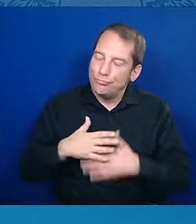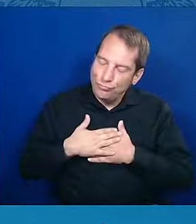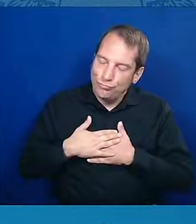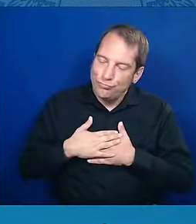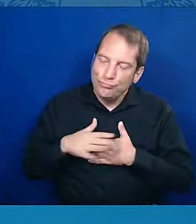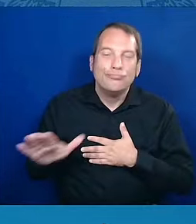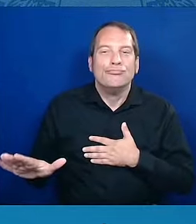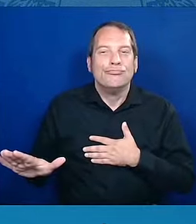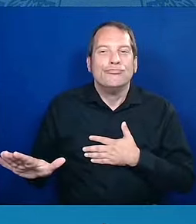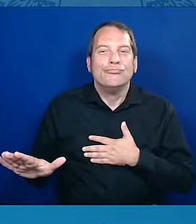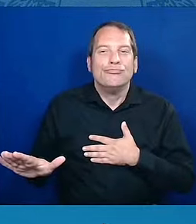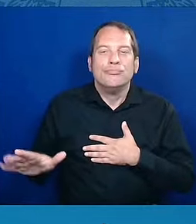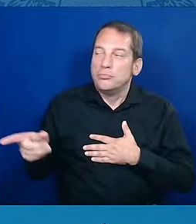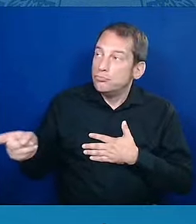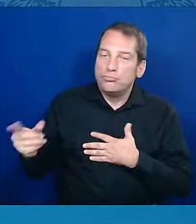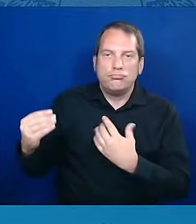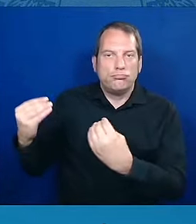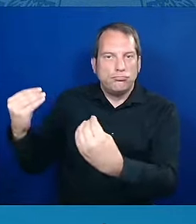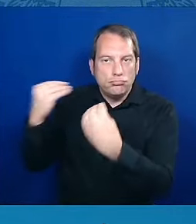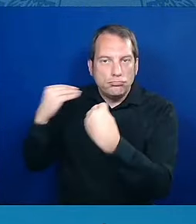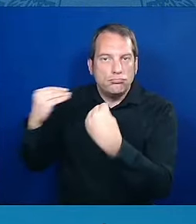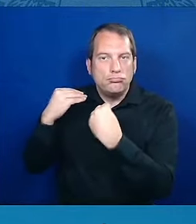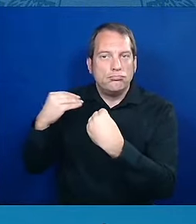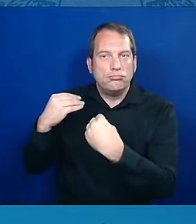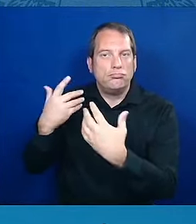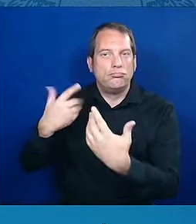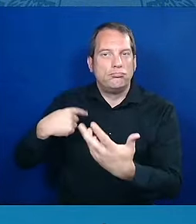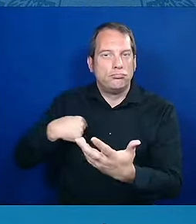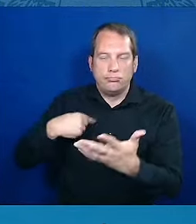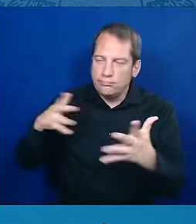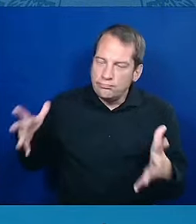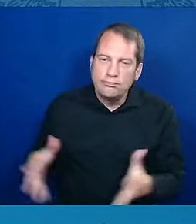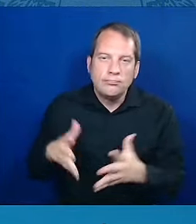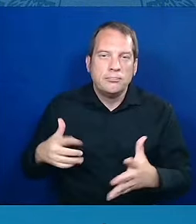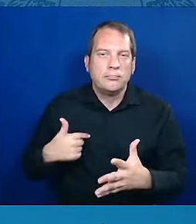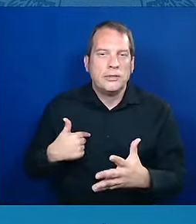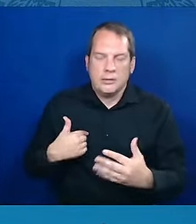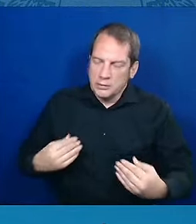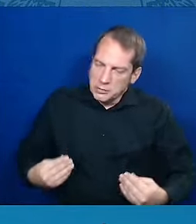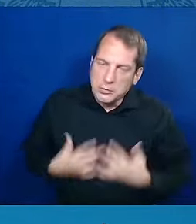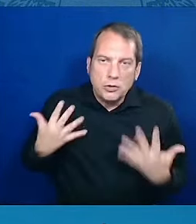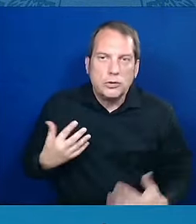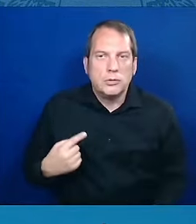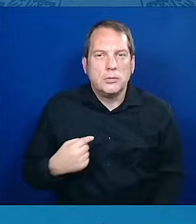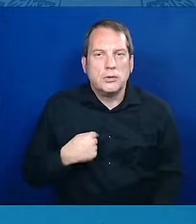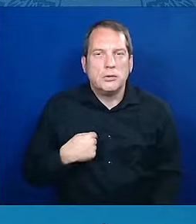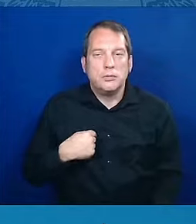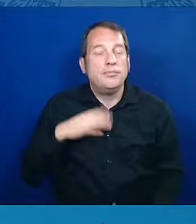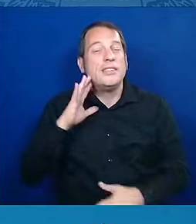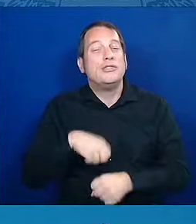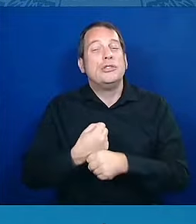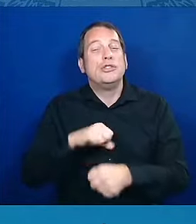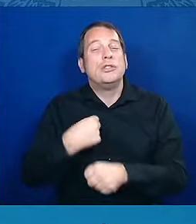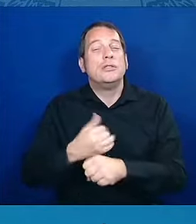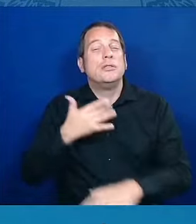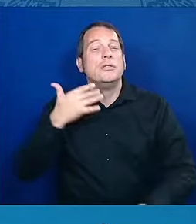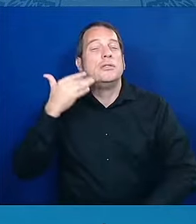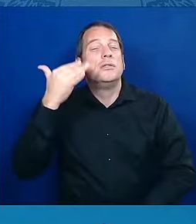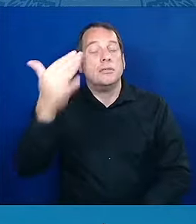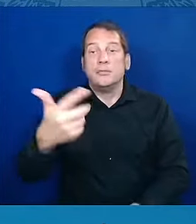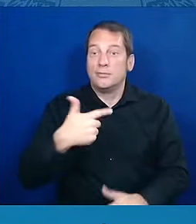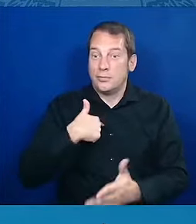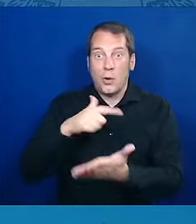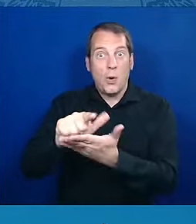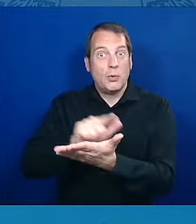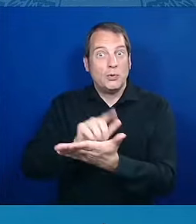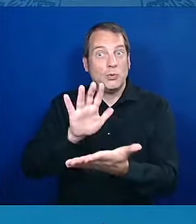me. And years later, when I walked across the stage to receive my law school diploma, Mrs. Frances Wilson was in